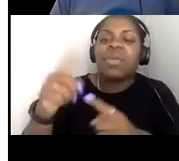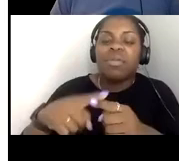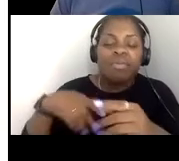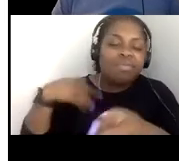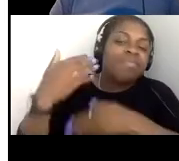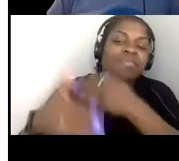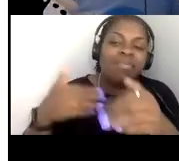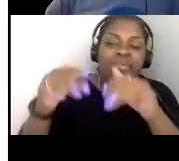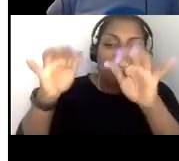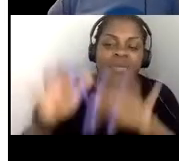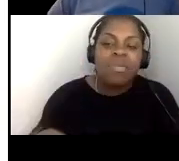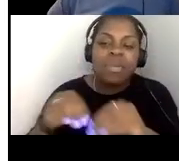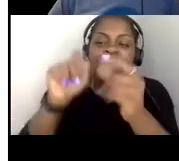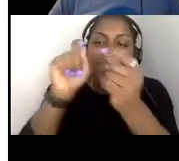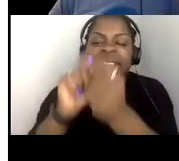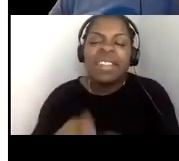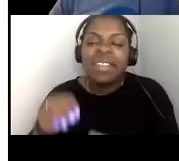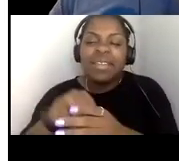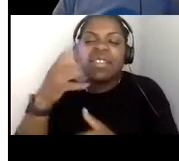your details in there.